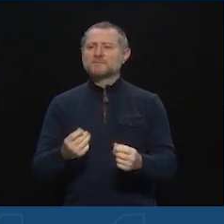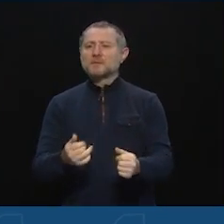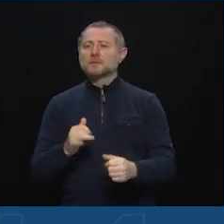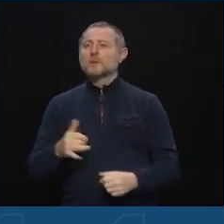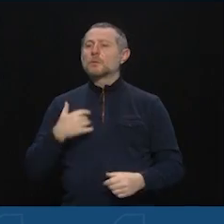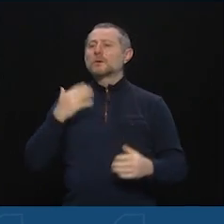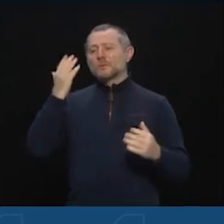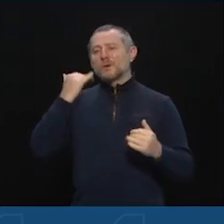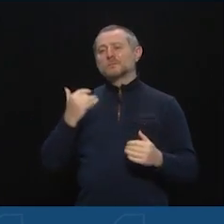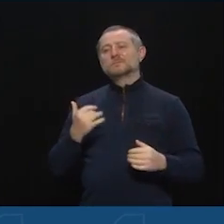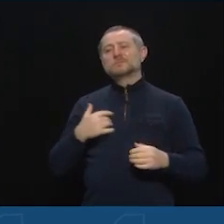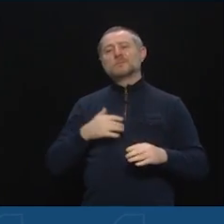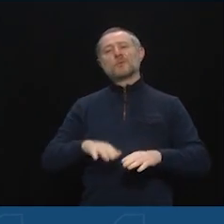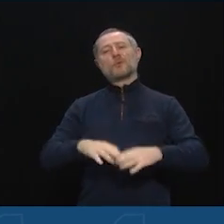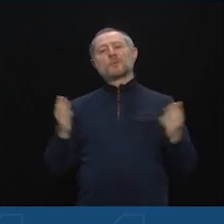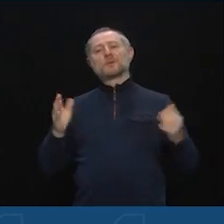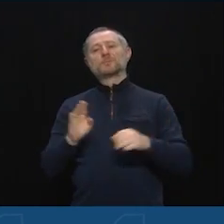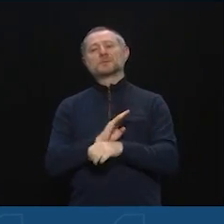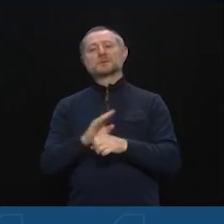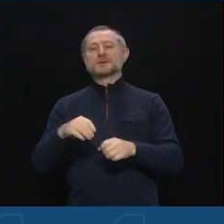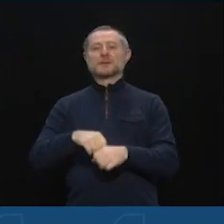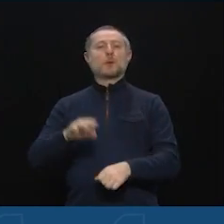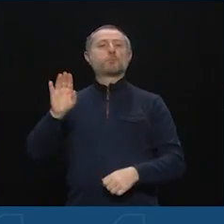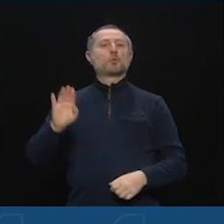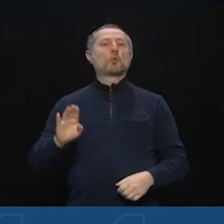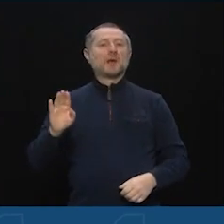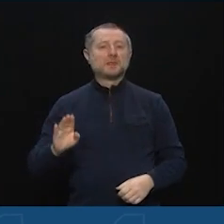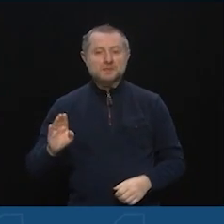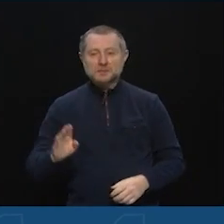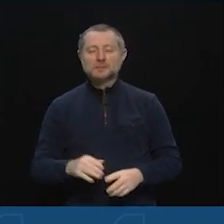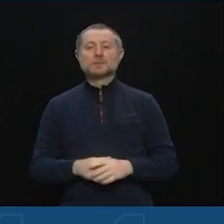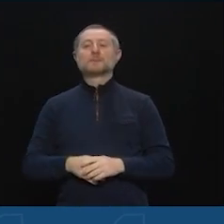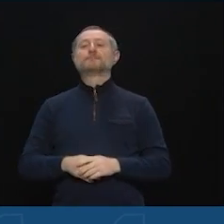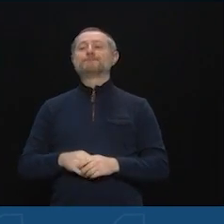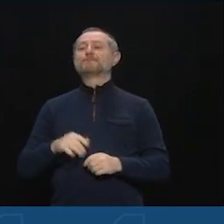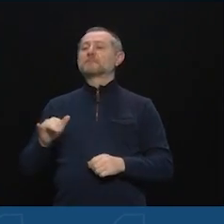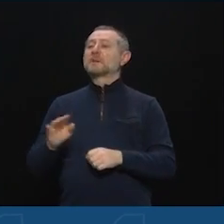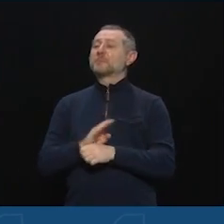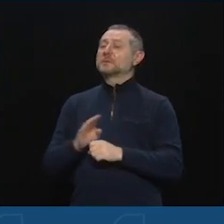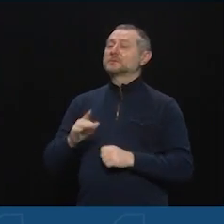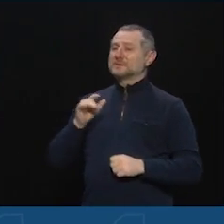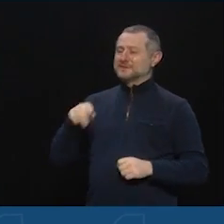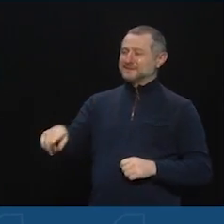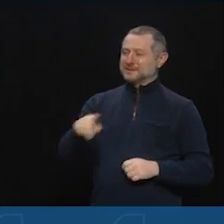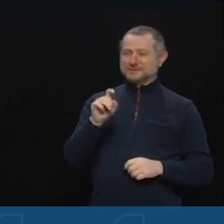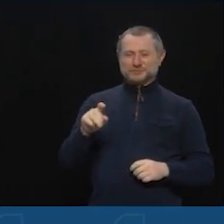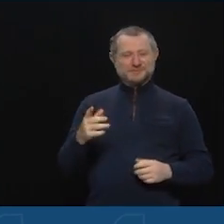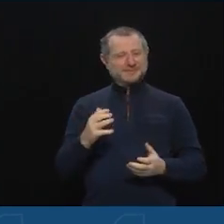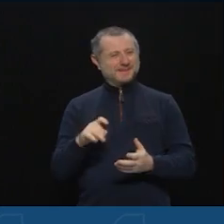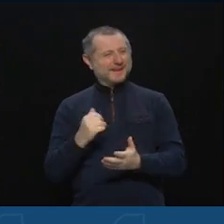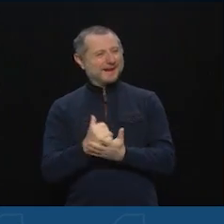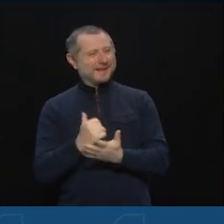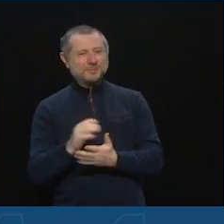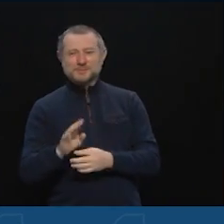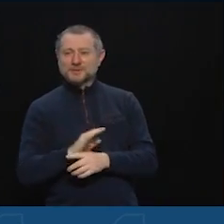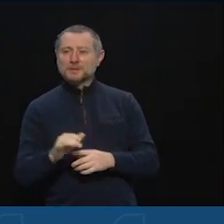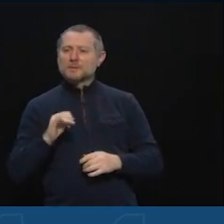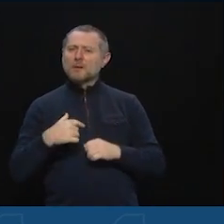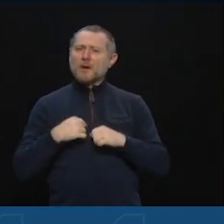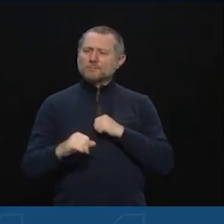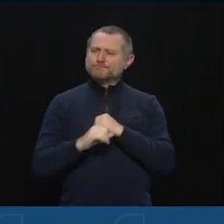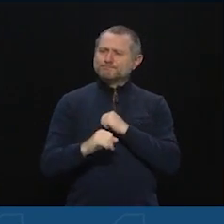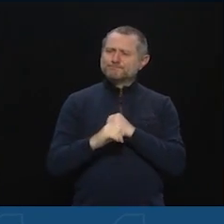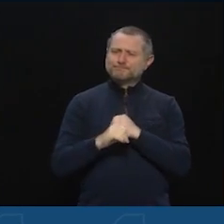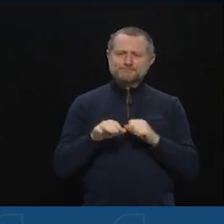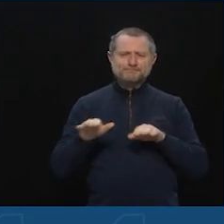Brooklyn. And so it's more businesses like Angela's need that help. We have to get the word out that we're going to break